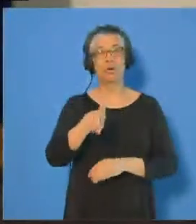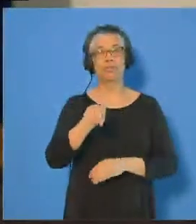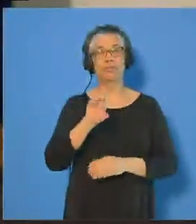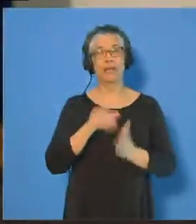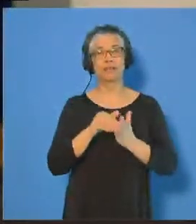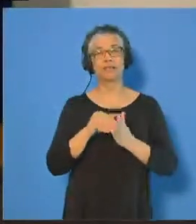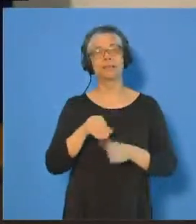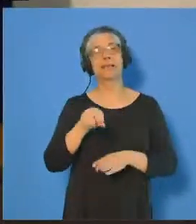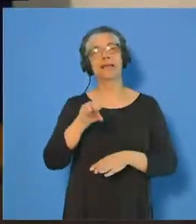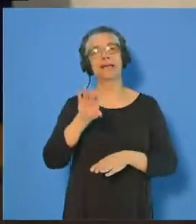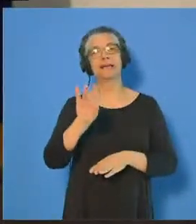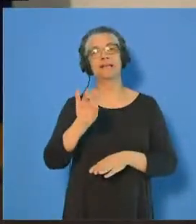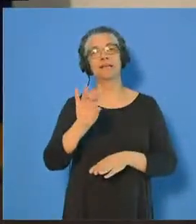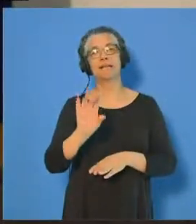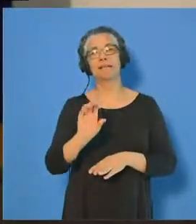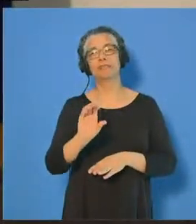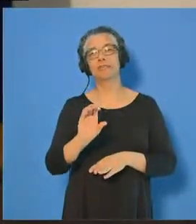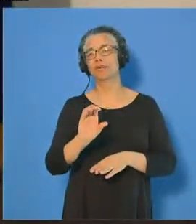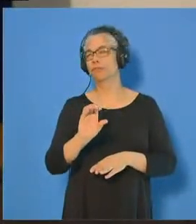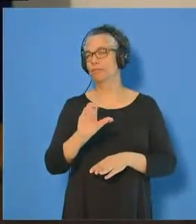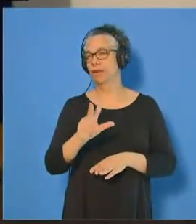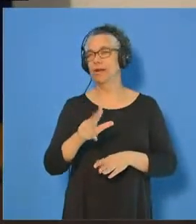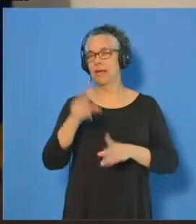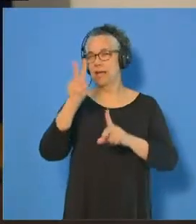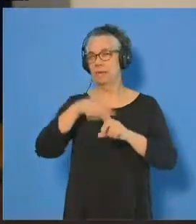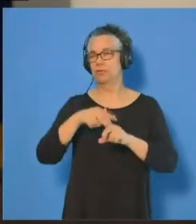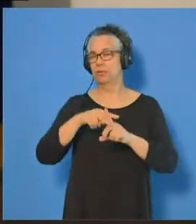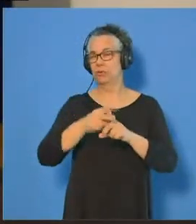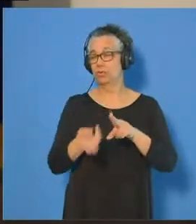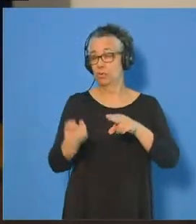1,803 applications, bringing the total to